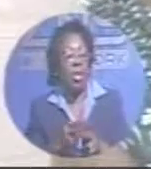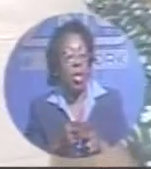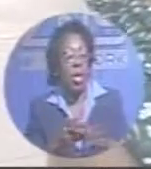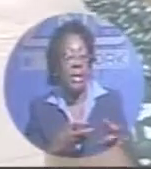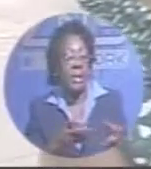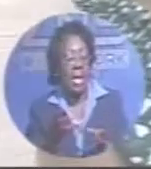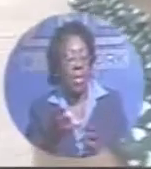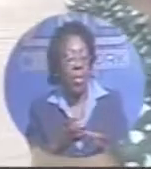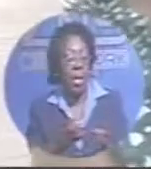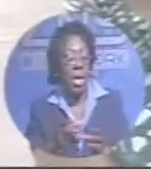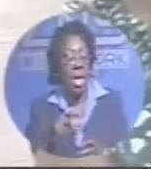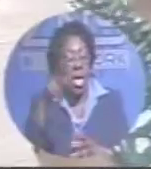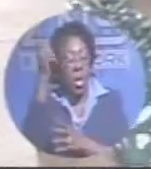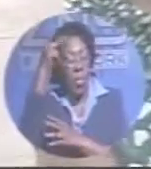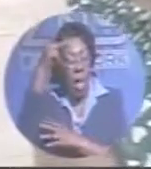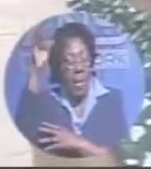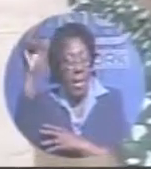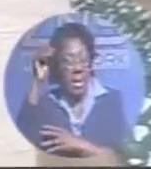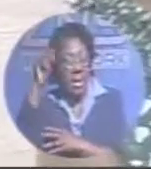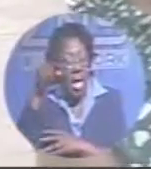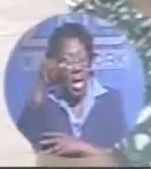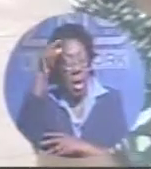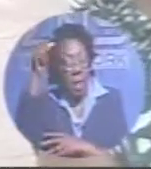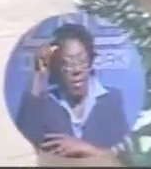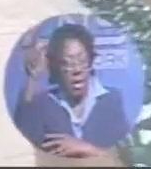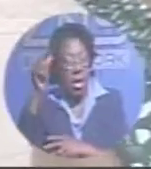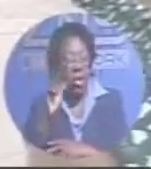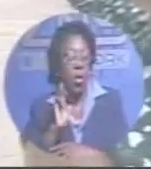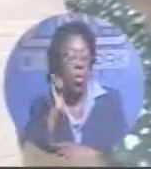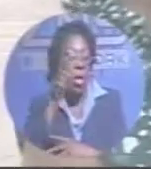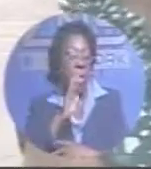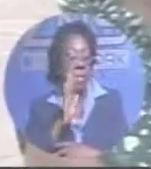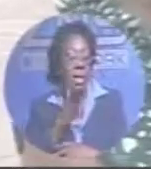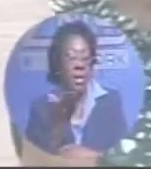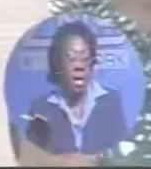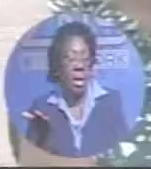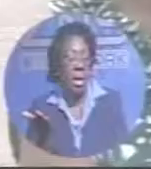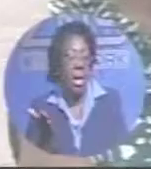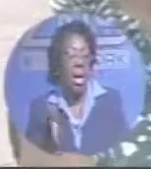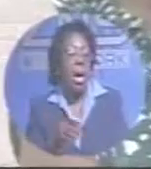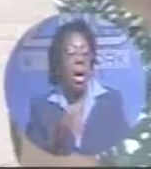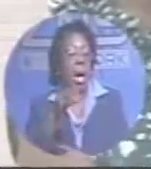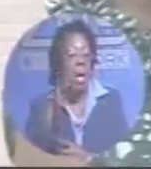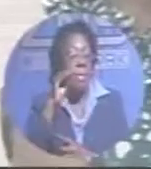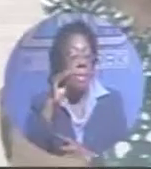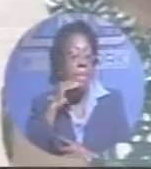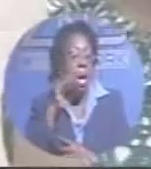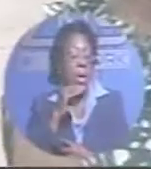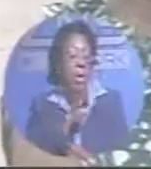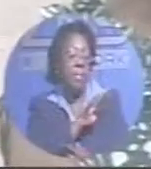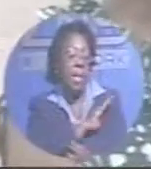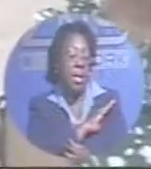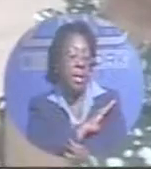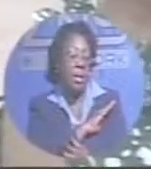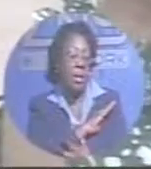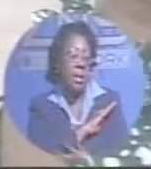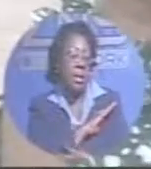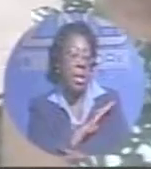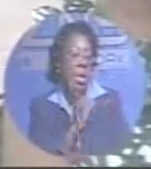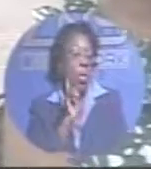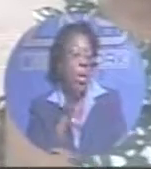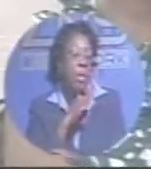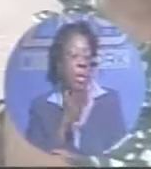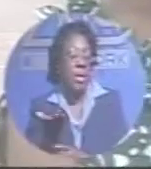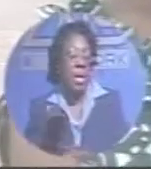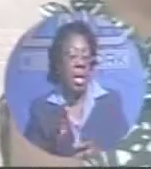ceremony. The Prime Minister and the Governor General will be presenting, and Marion Bethel, a lead attorney and a